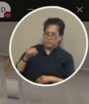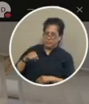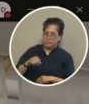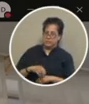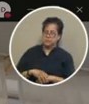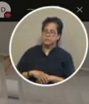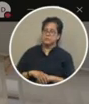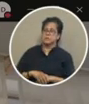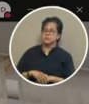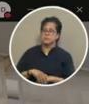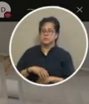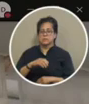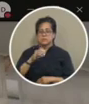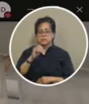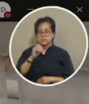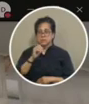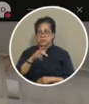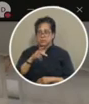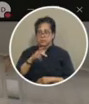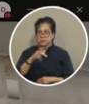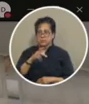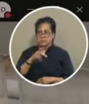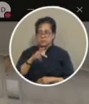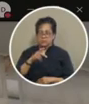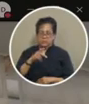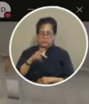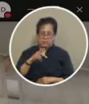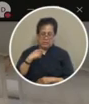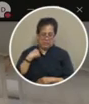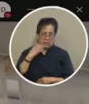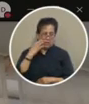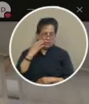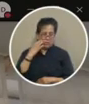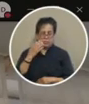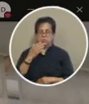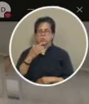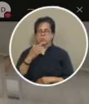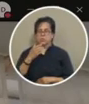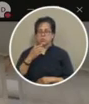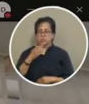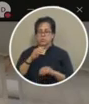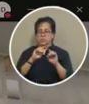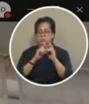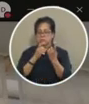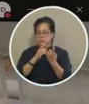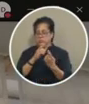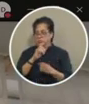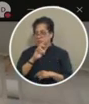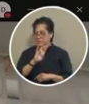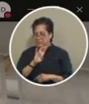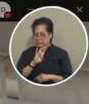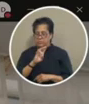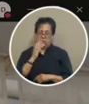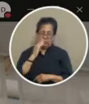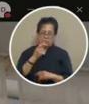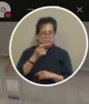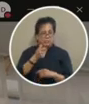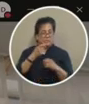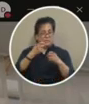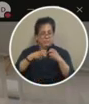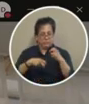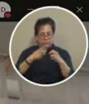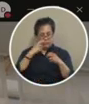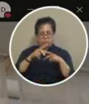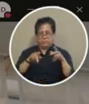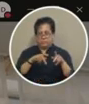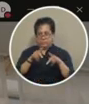yes. Okay. And I know that this, Mr. Rivera is not wrong in one sort, that this is a little difficult for people.